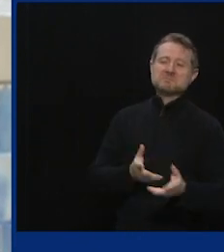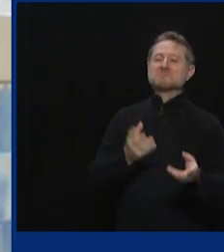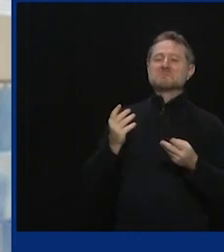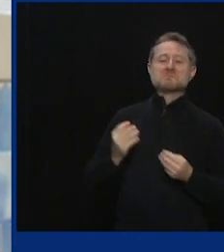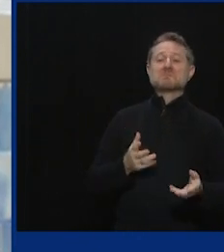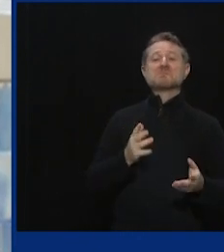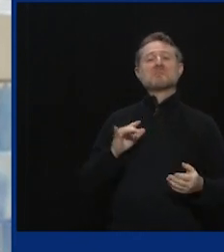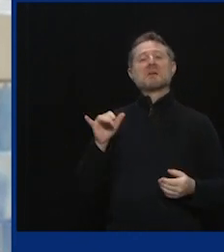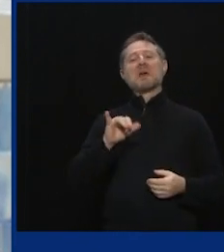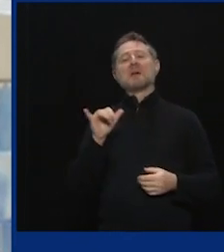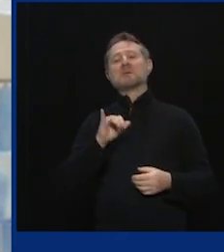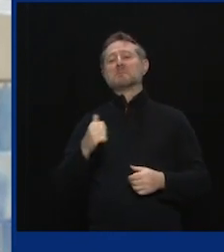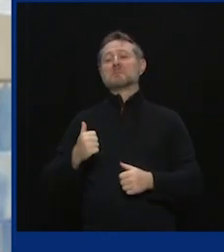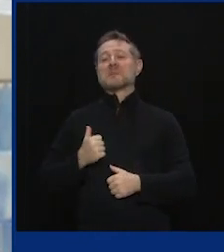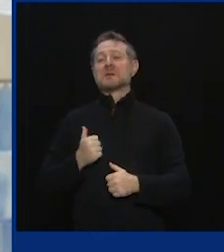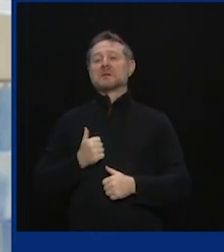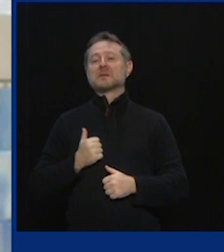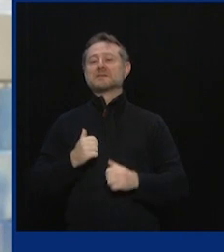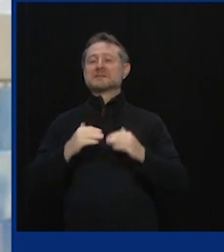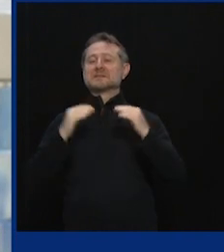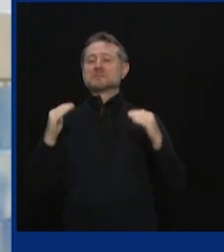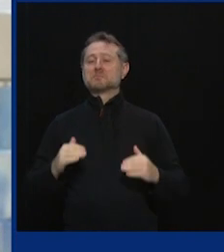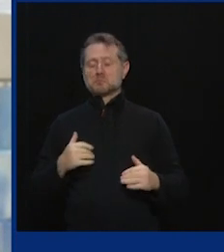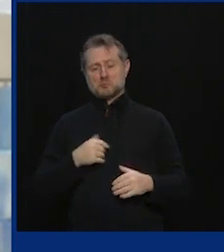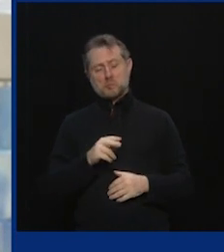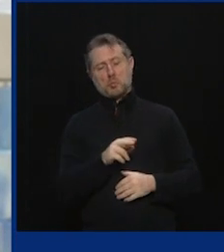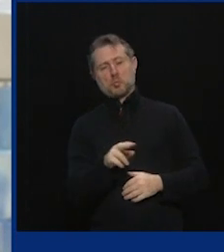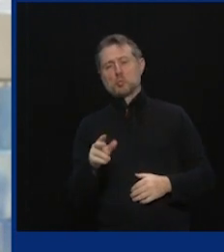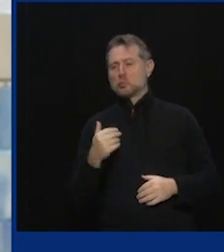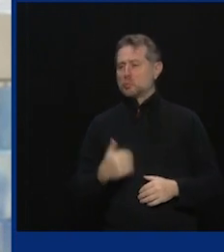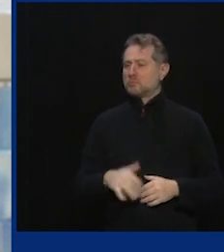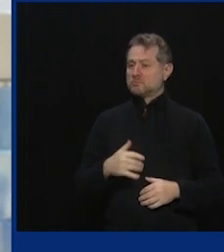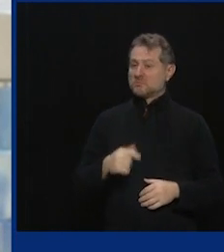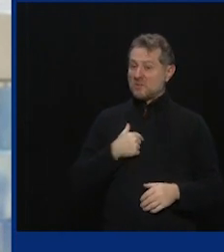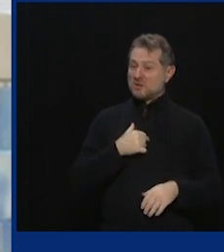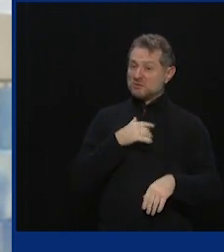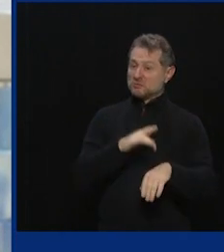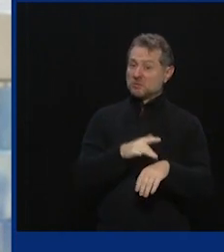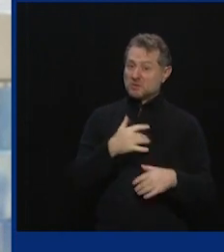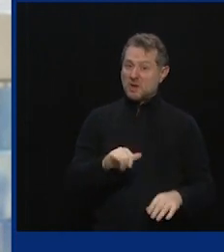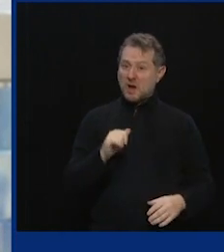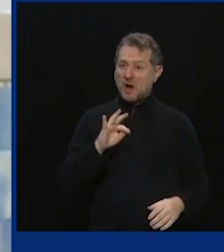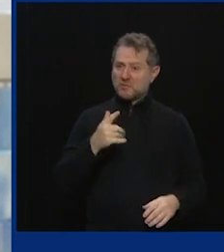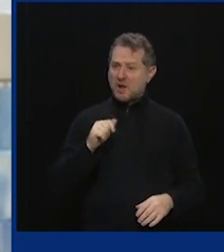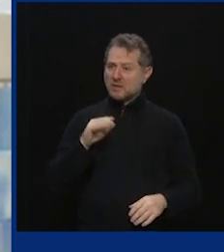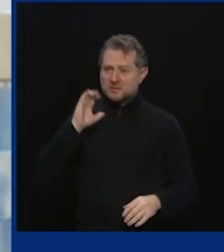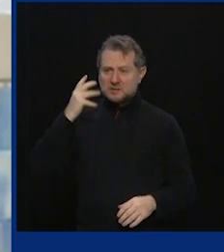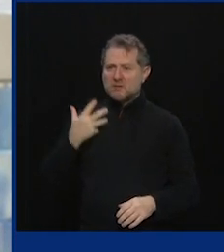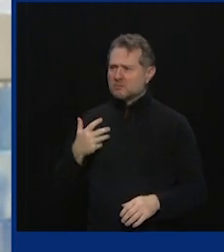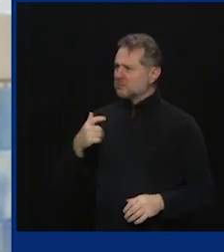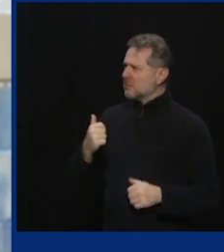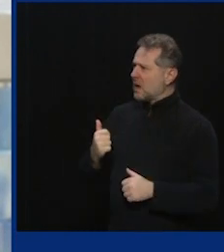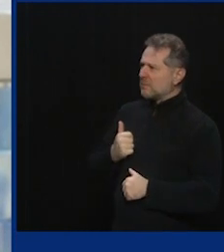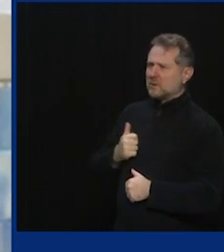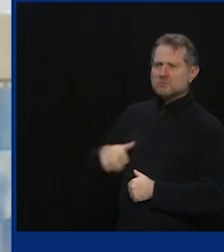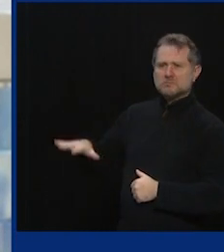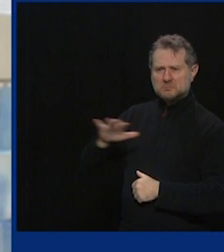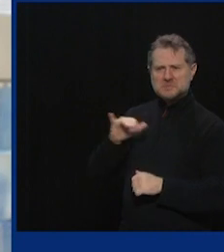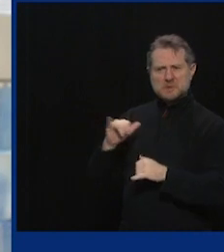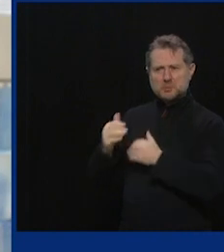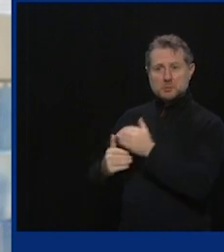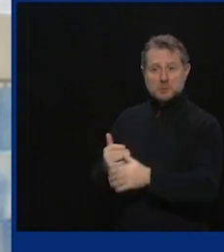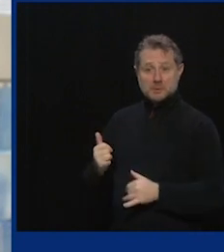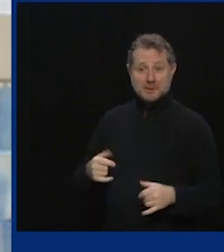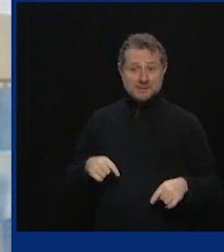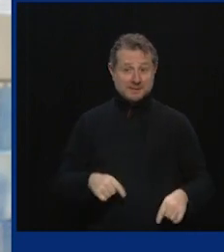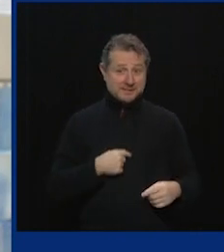military operation like I've never seen. And I've been in Afghanistan, my friends, so I've seen military operations. I was so impressed with what I've seen when I visit